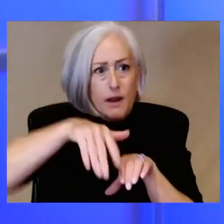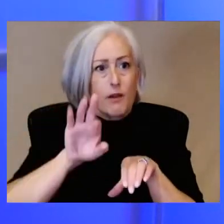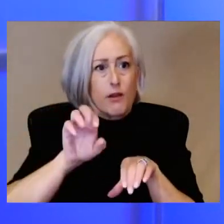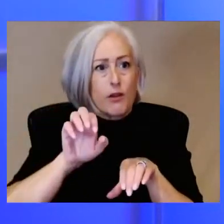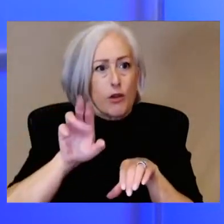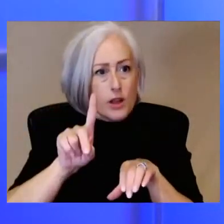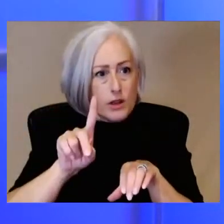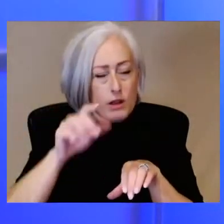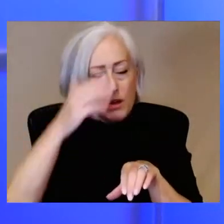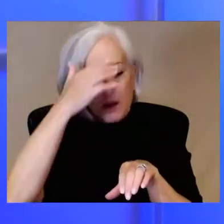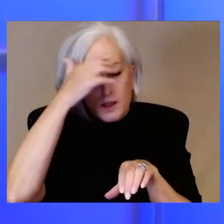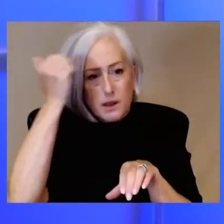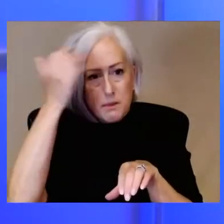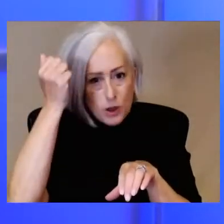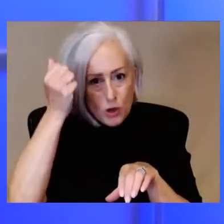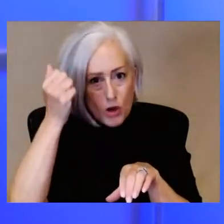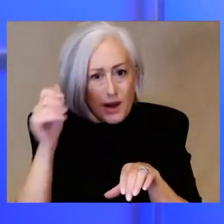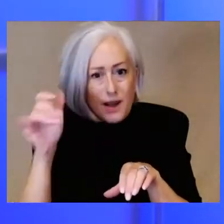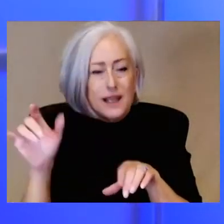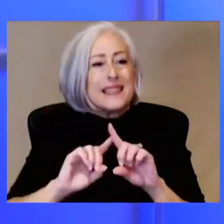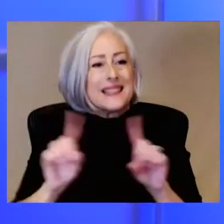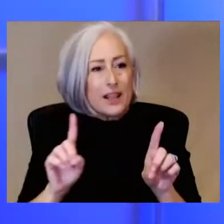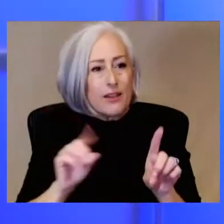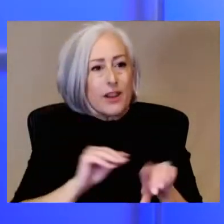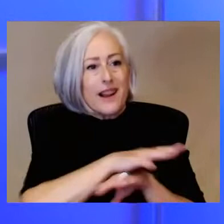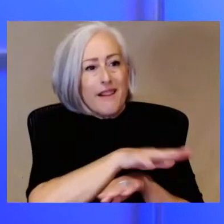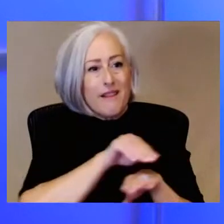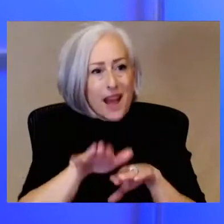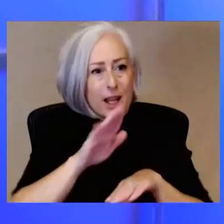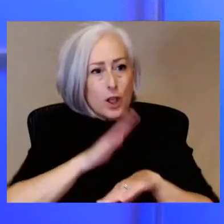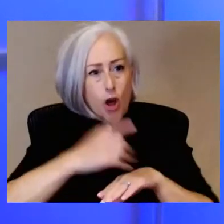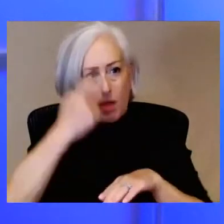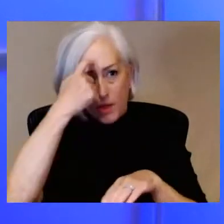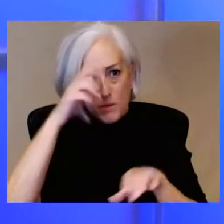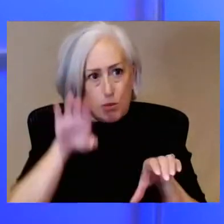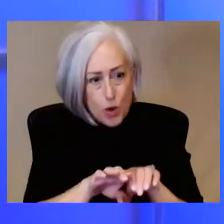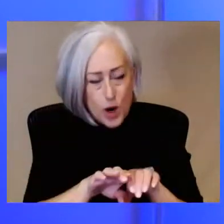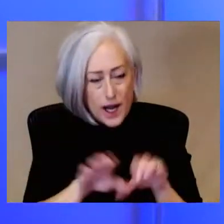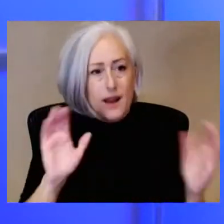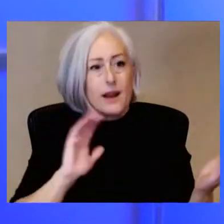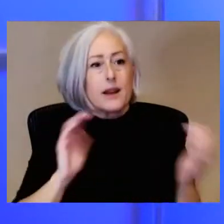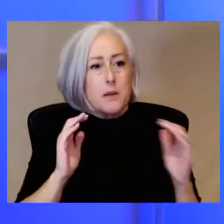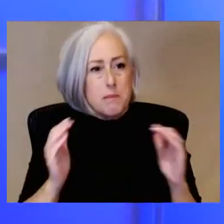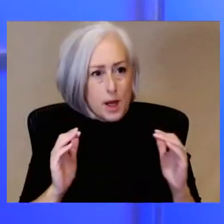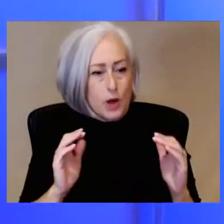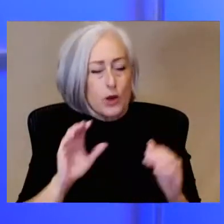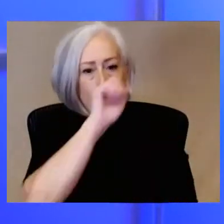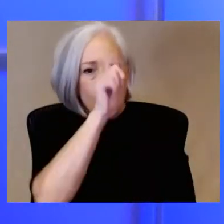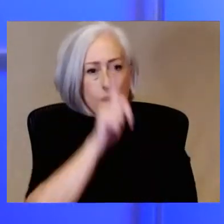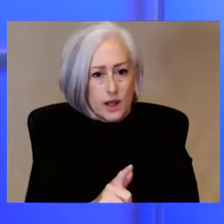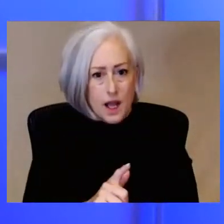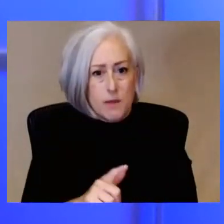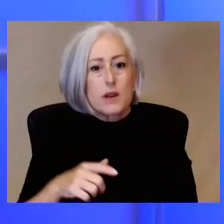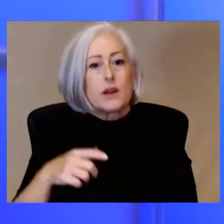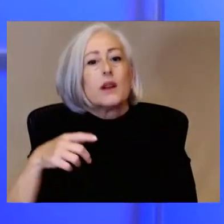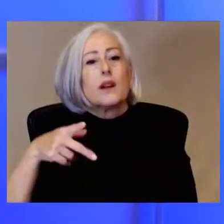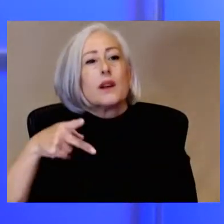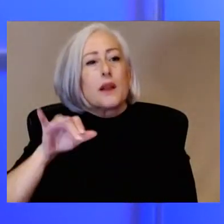Alzheimer's disease. In a different way, the Pick bodies are what are seen in the brain, and that's where the name comes from.